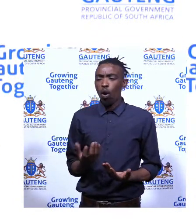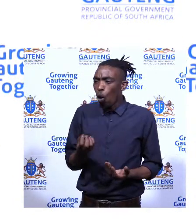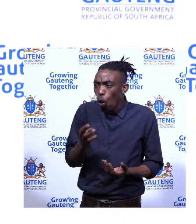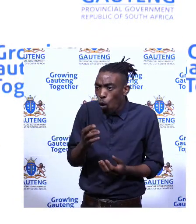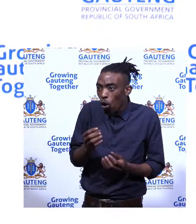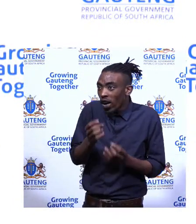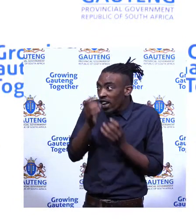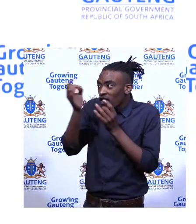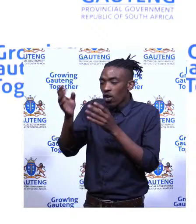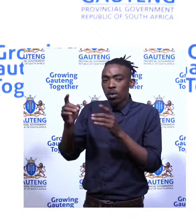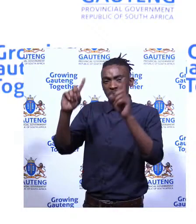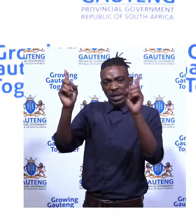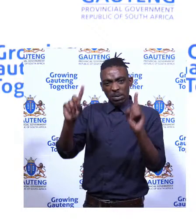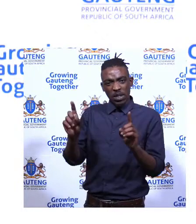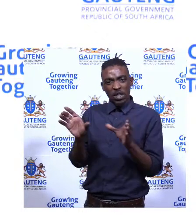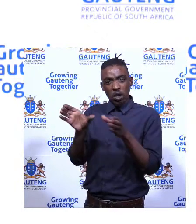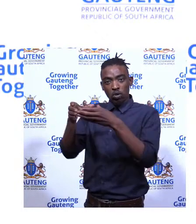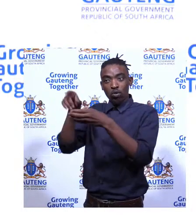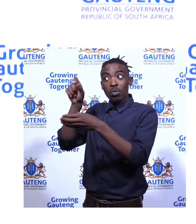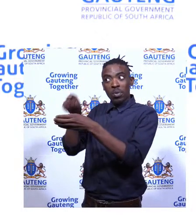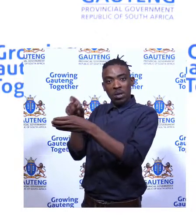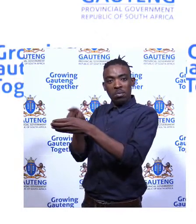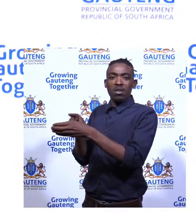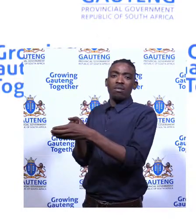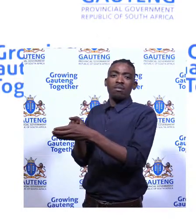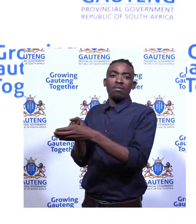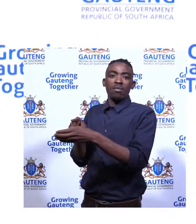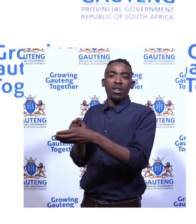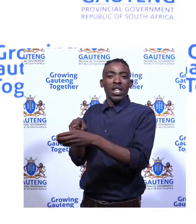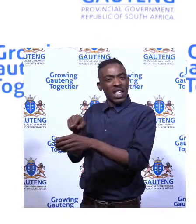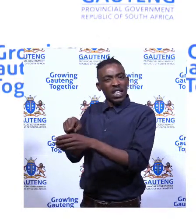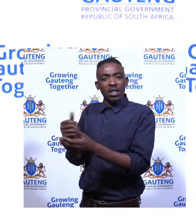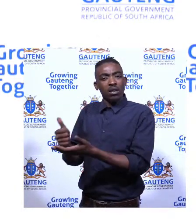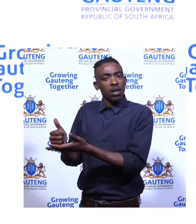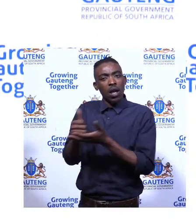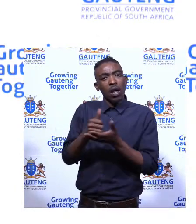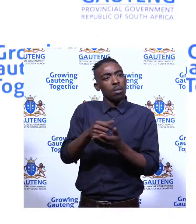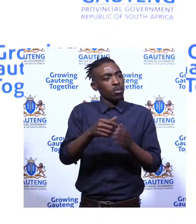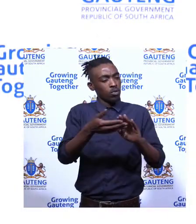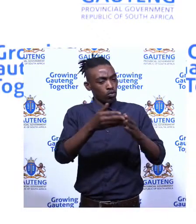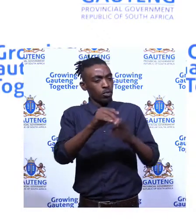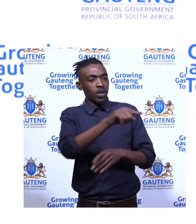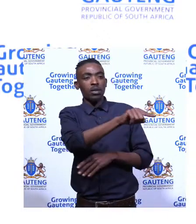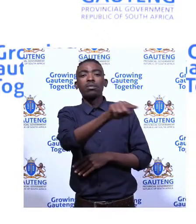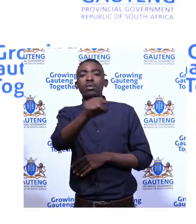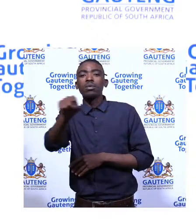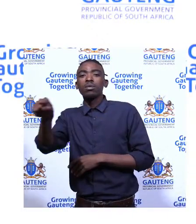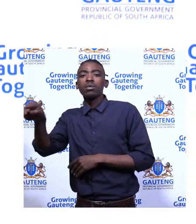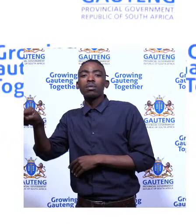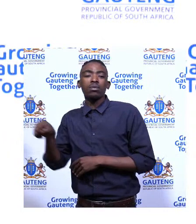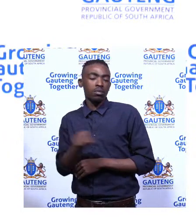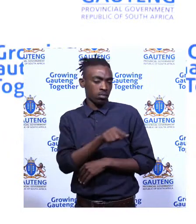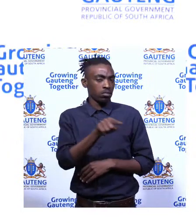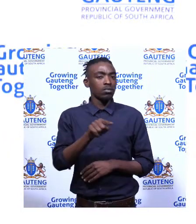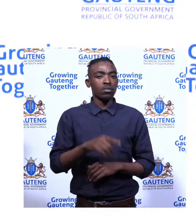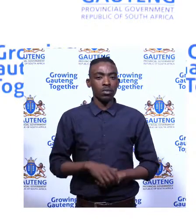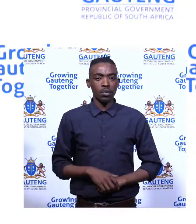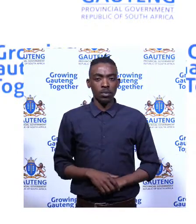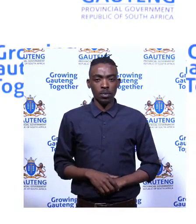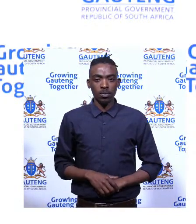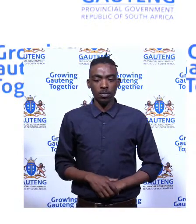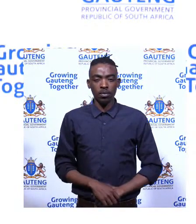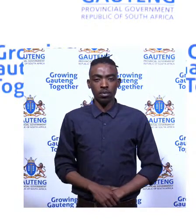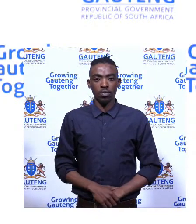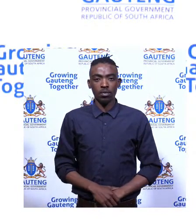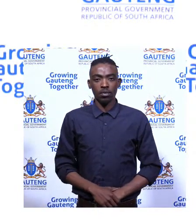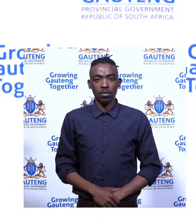investigate. Every procurement that was done during this period in dealing with COVID is under the